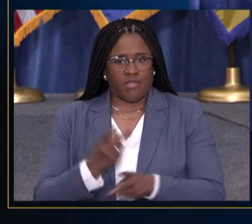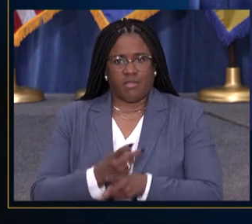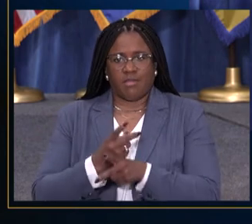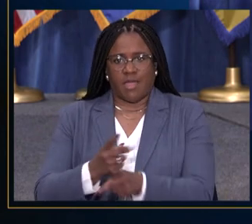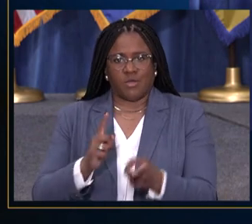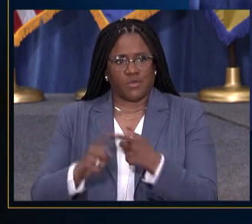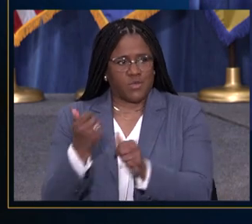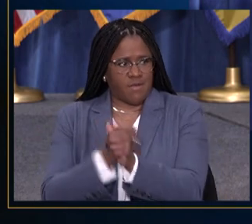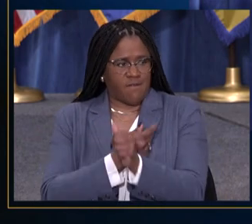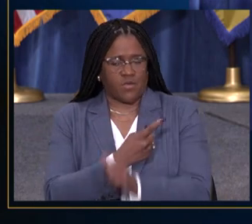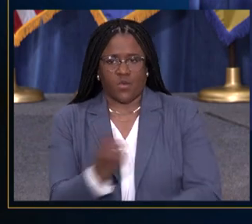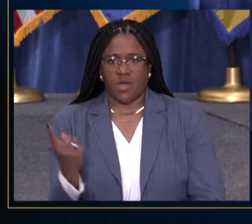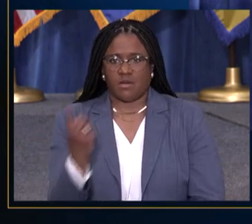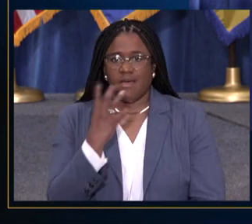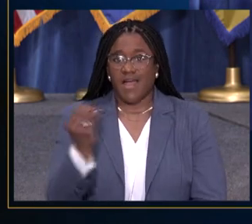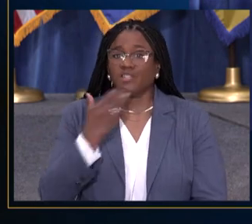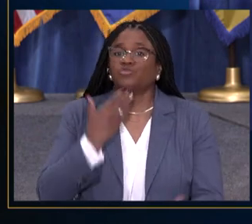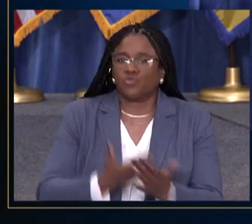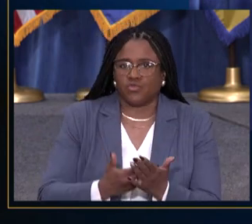its quality.